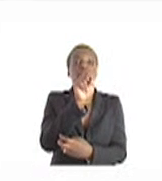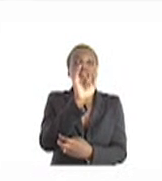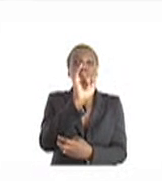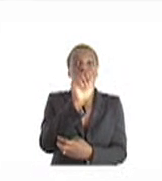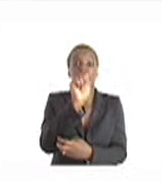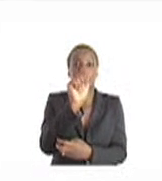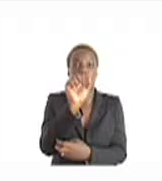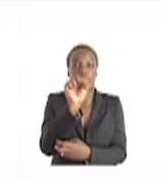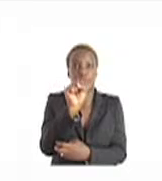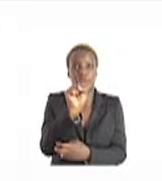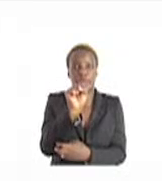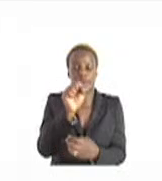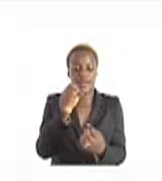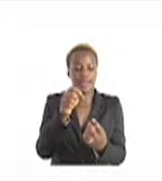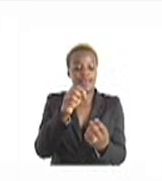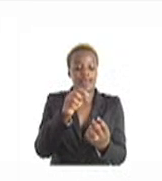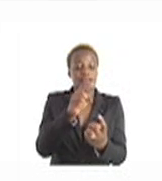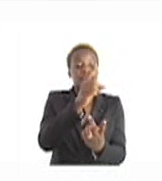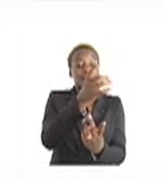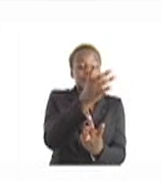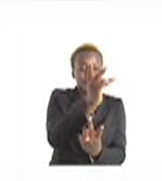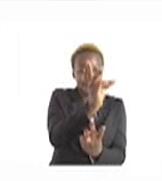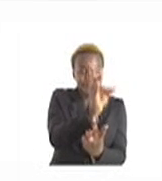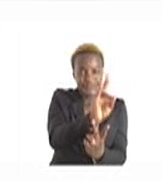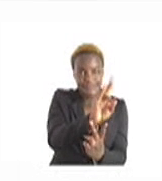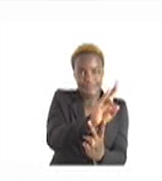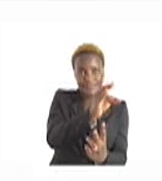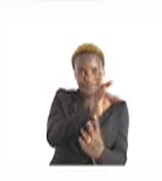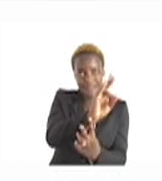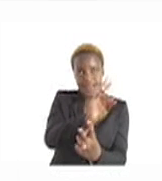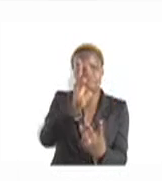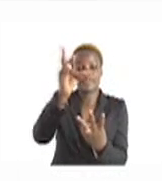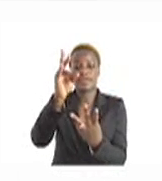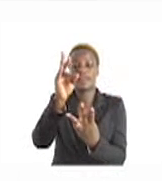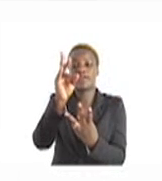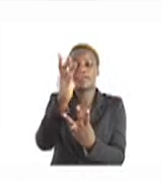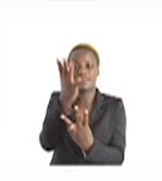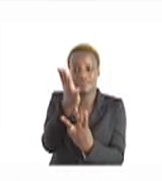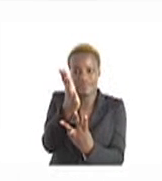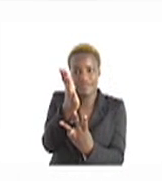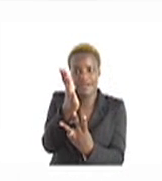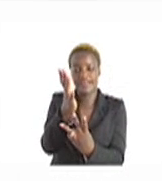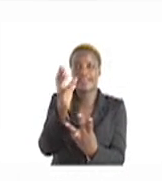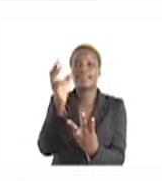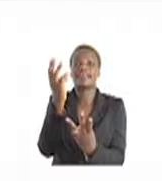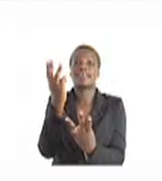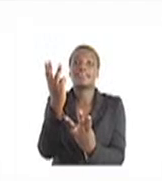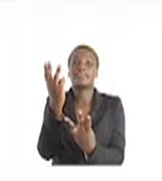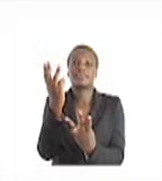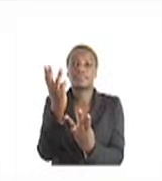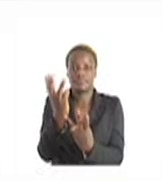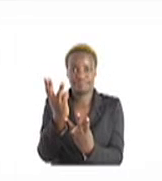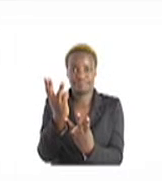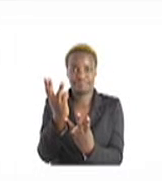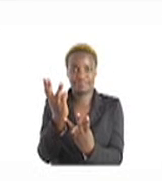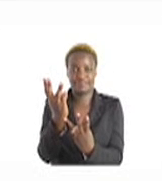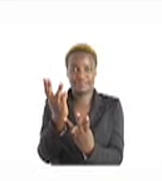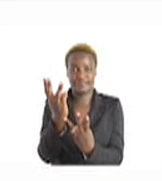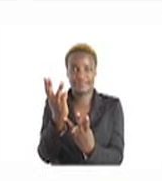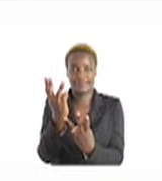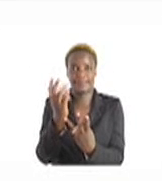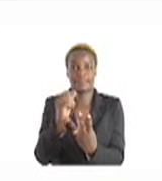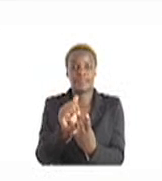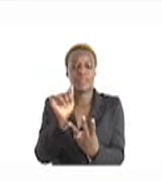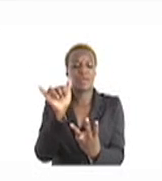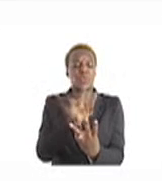in the first box the 7, the second box has the 5, and the third box has the 3. So the one